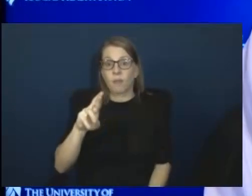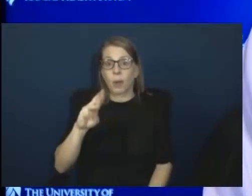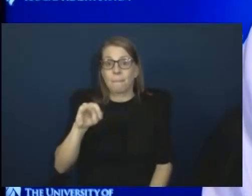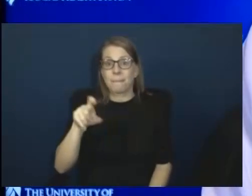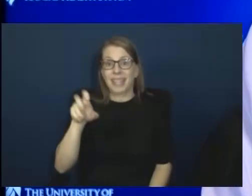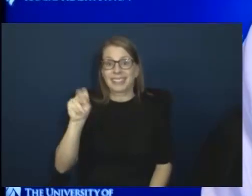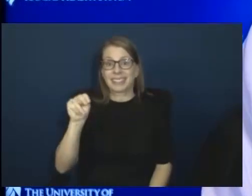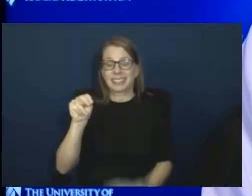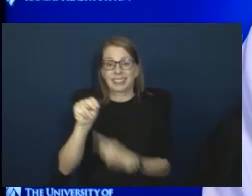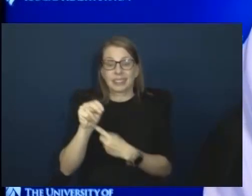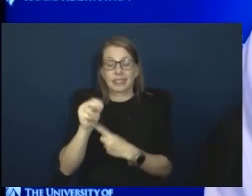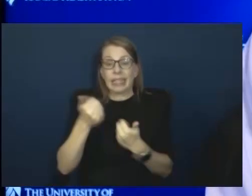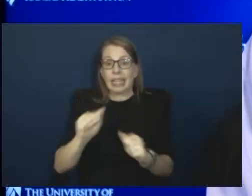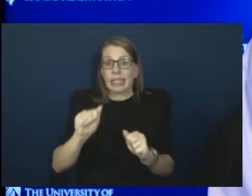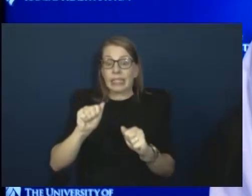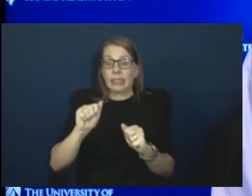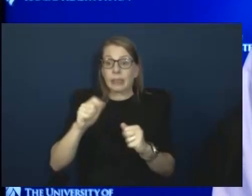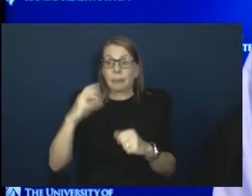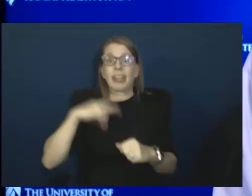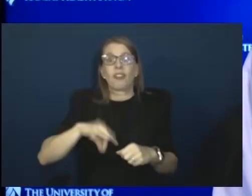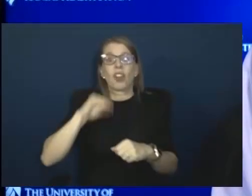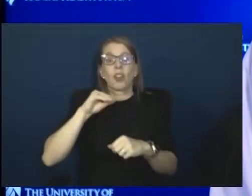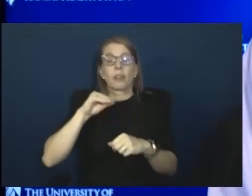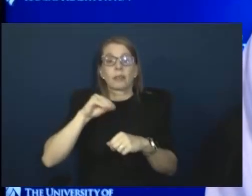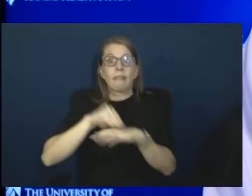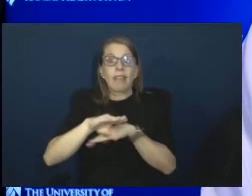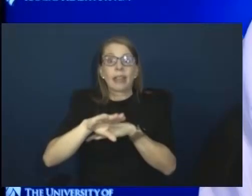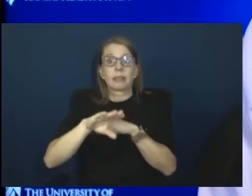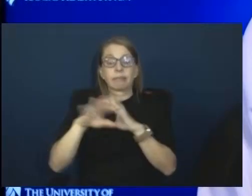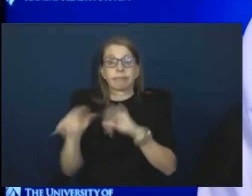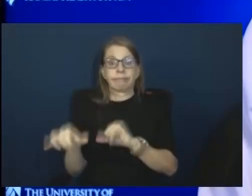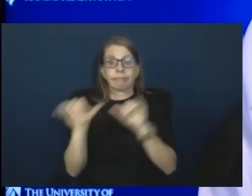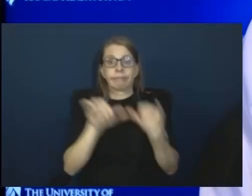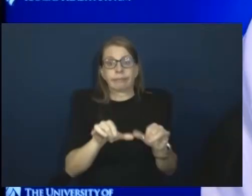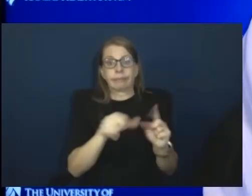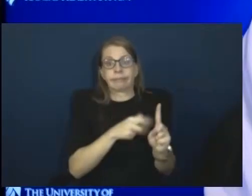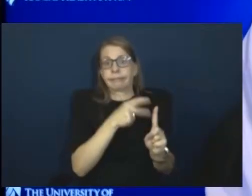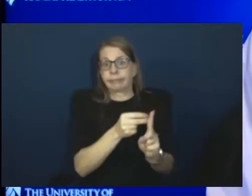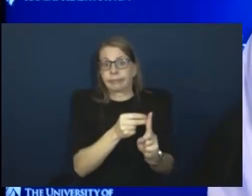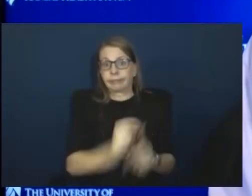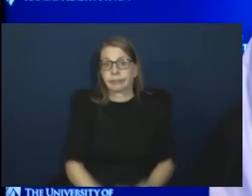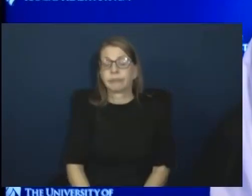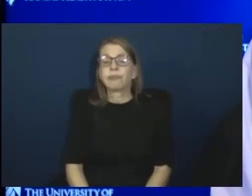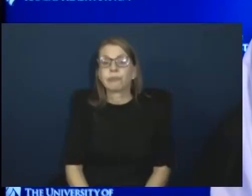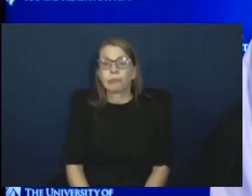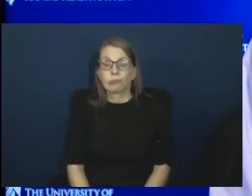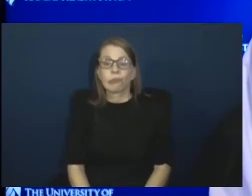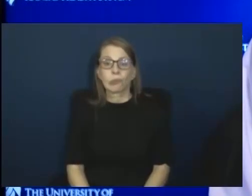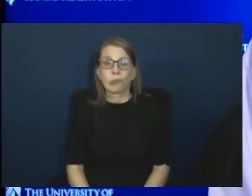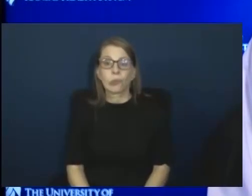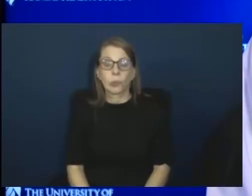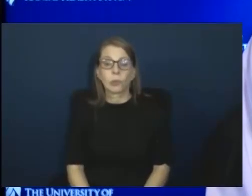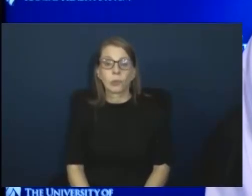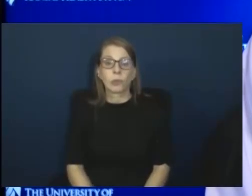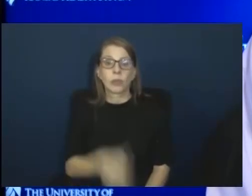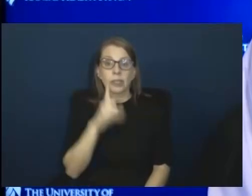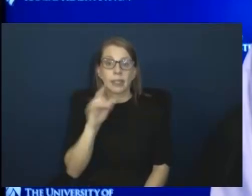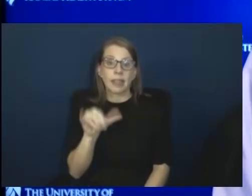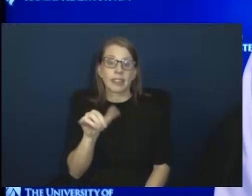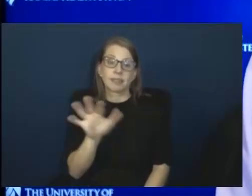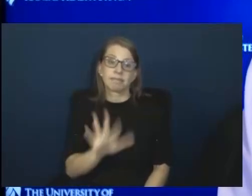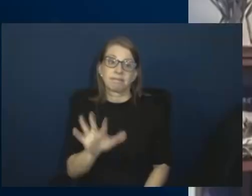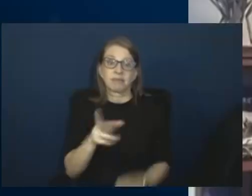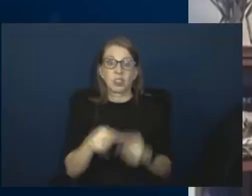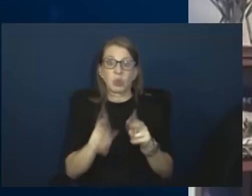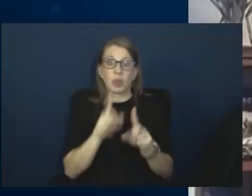any beneficial effect, anywhere similar to what we know the vaccines do. So I think that's kind of the short answer. You